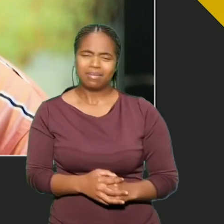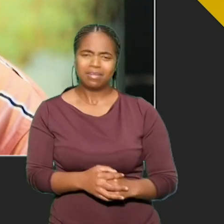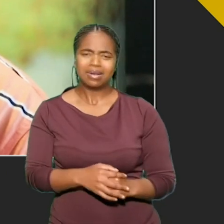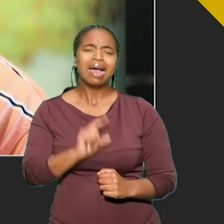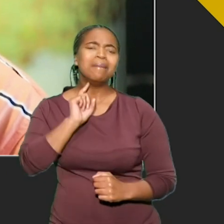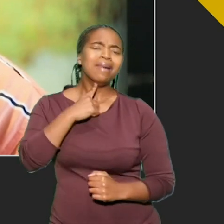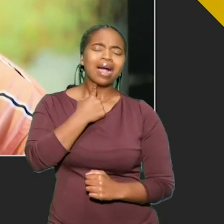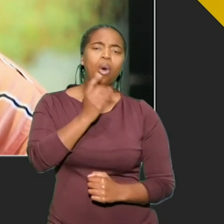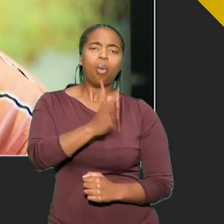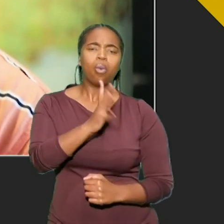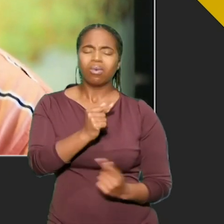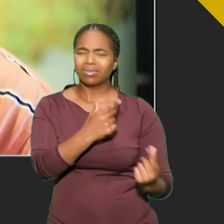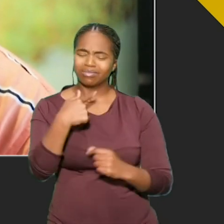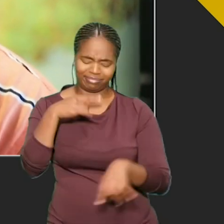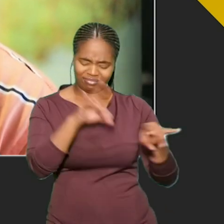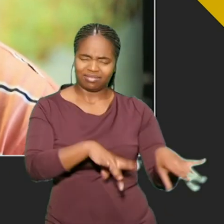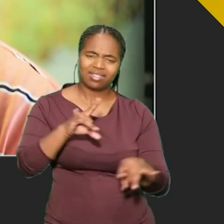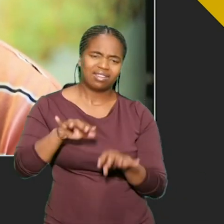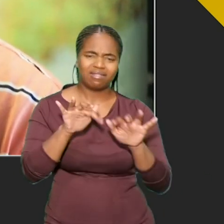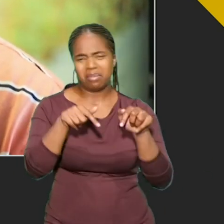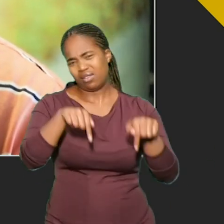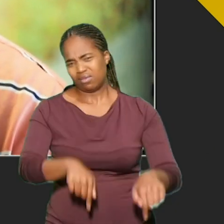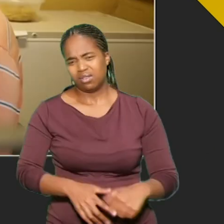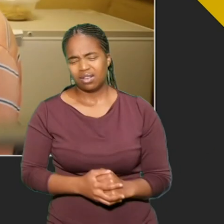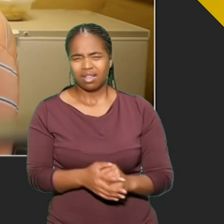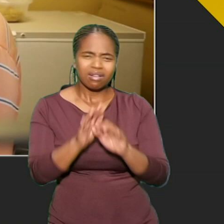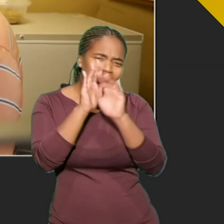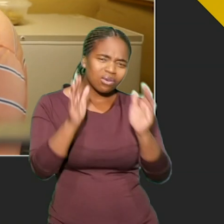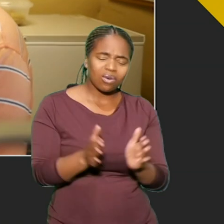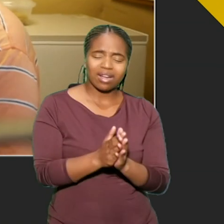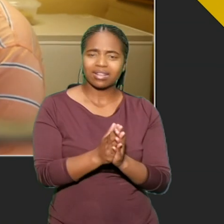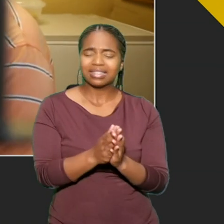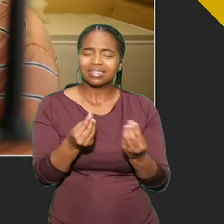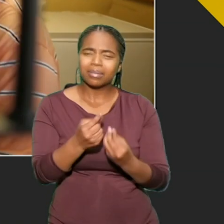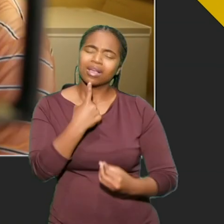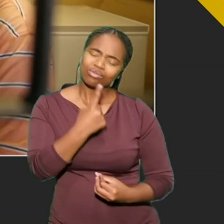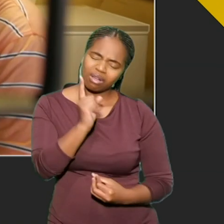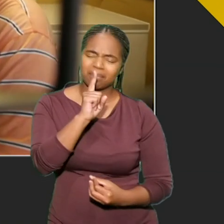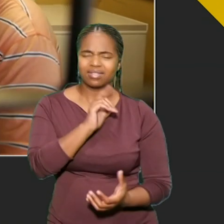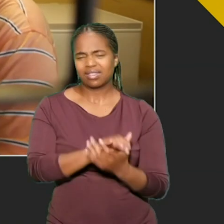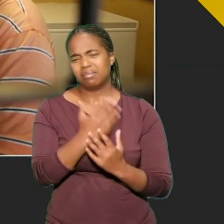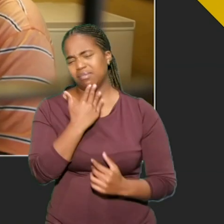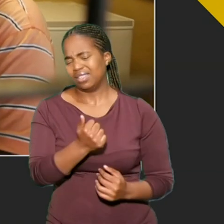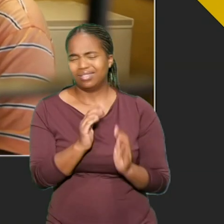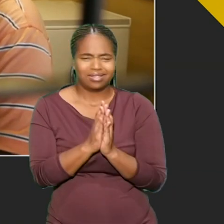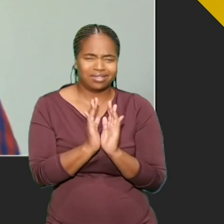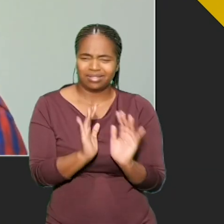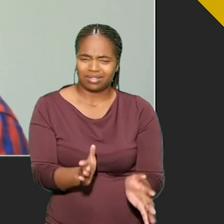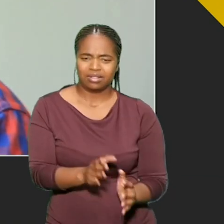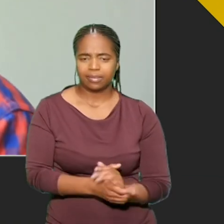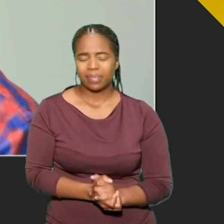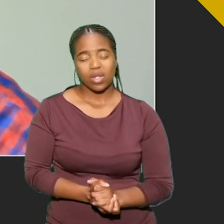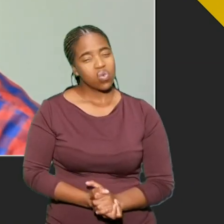man and abantu bayasafarisha lemnyango uyabo konke akushoyo fethu makagcine that's all I'm asking from him